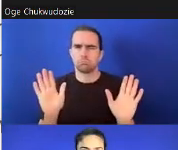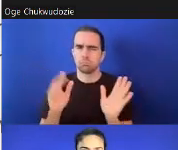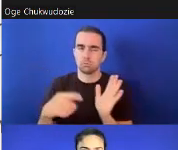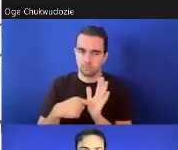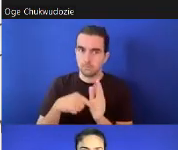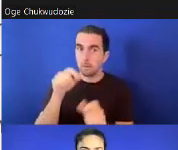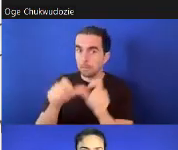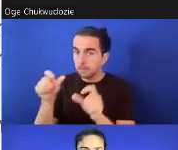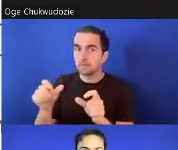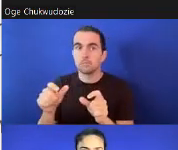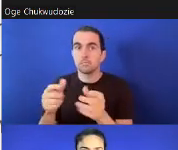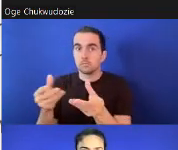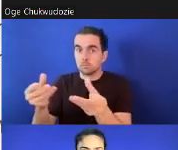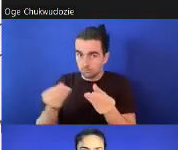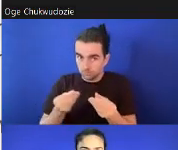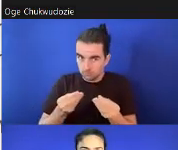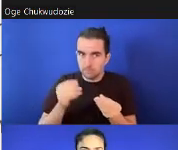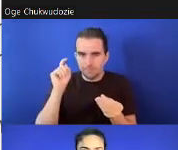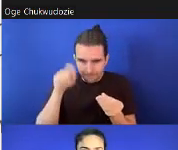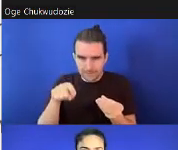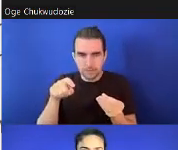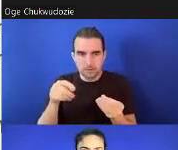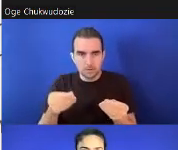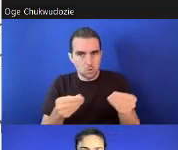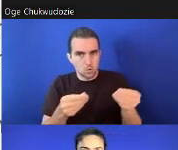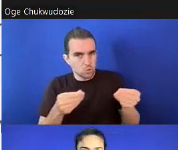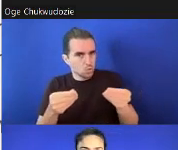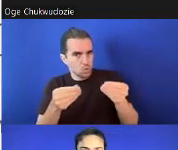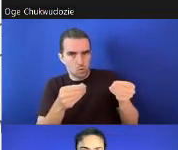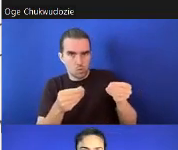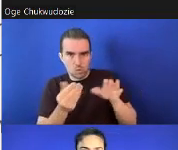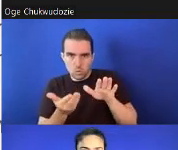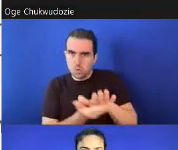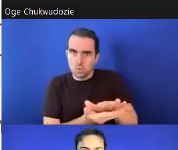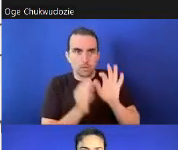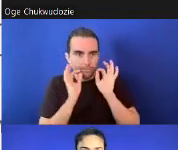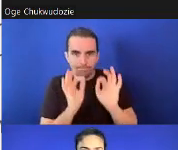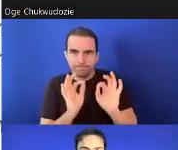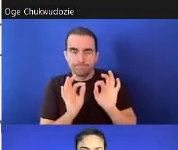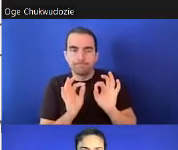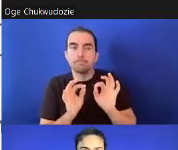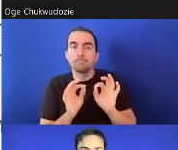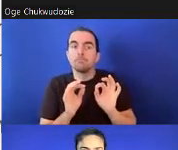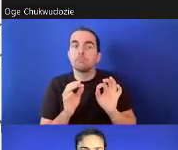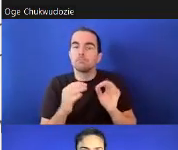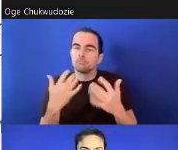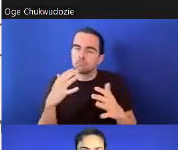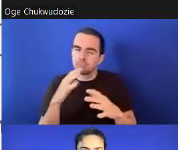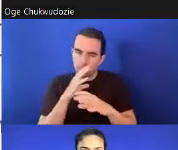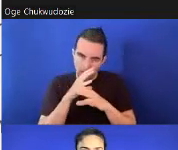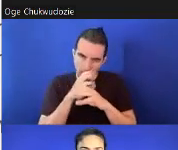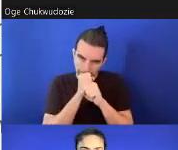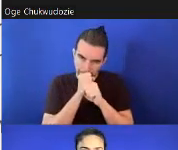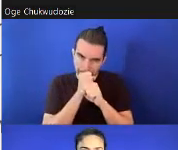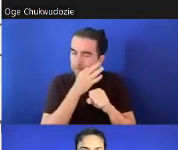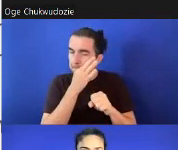with utmost confidentiality and being discreet about the whole issue. I must mention that